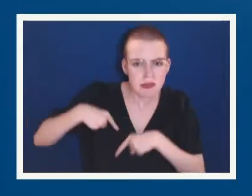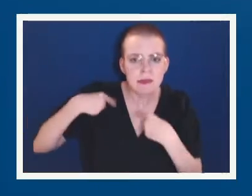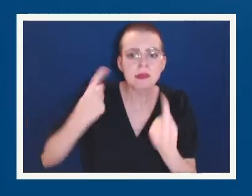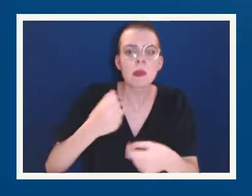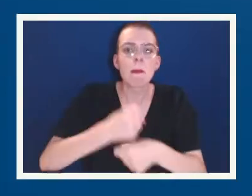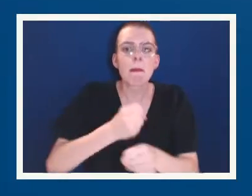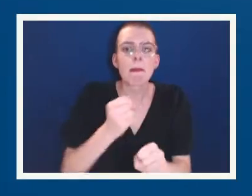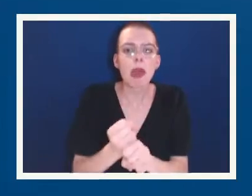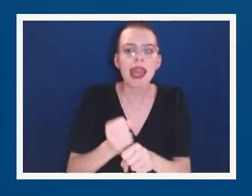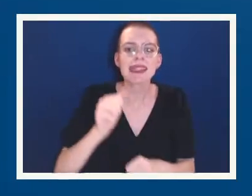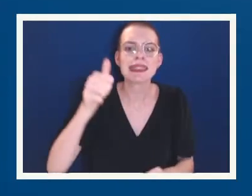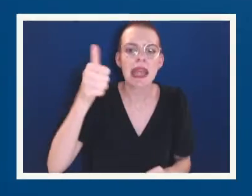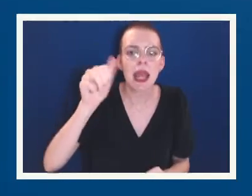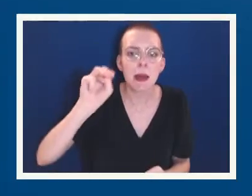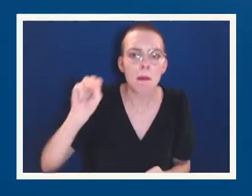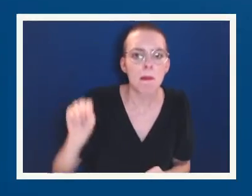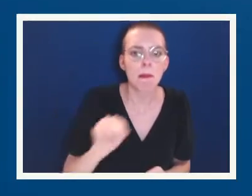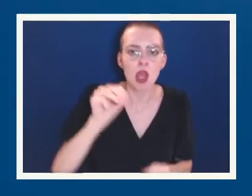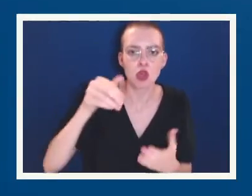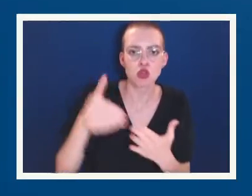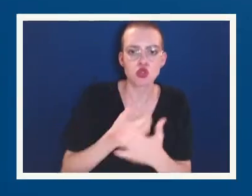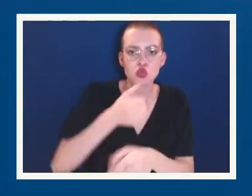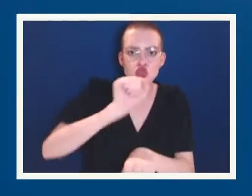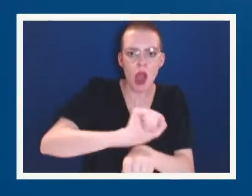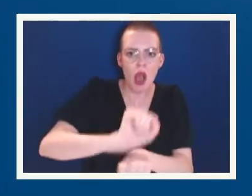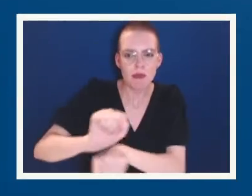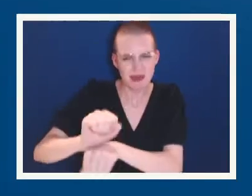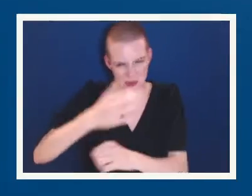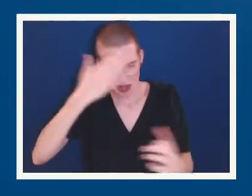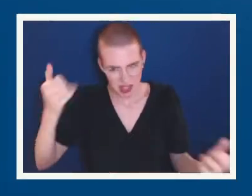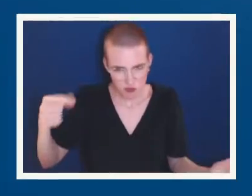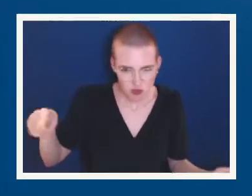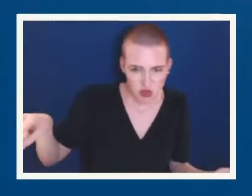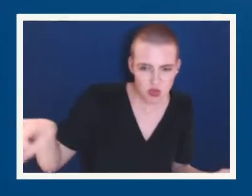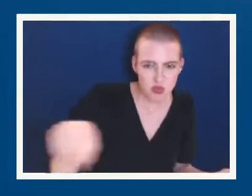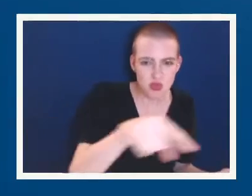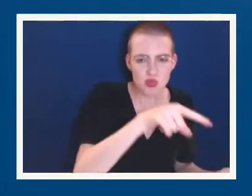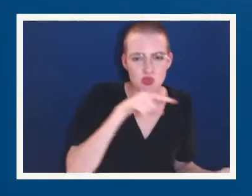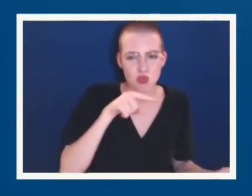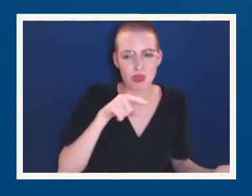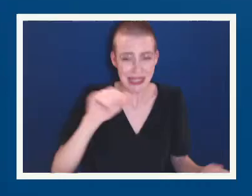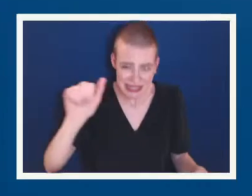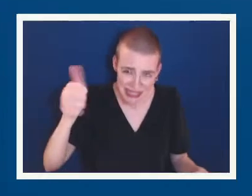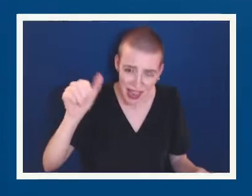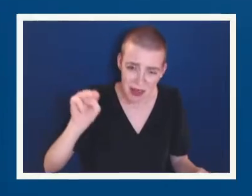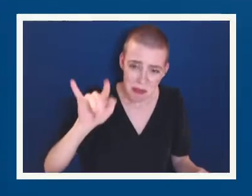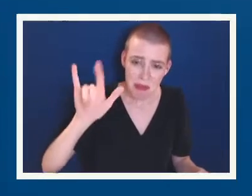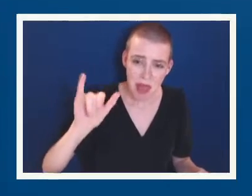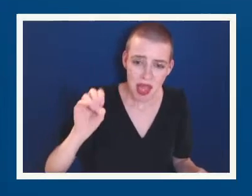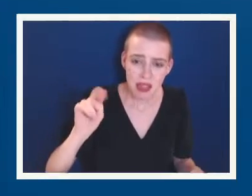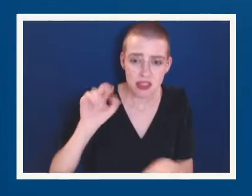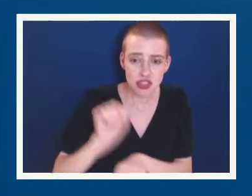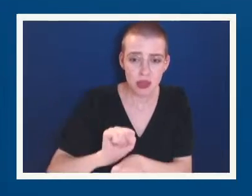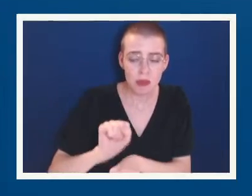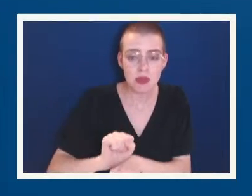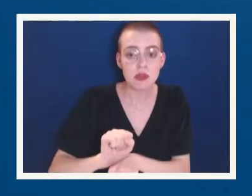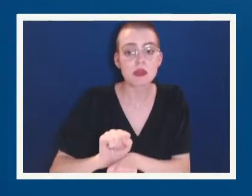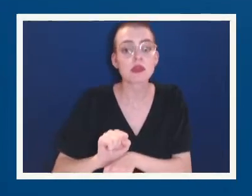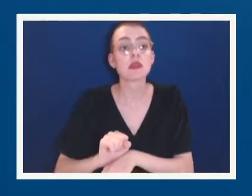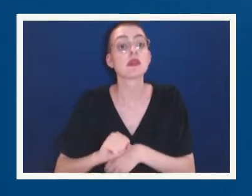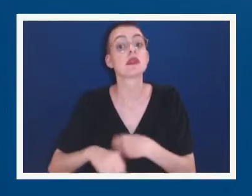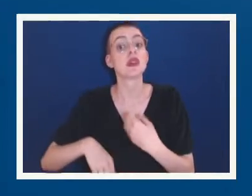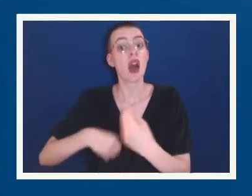million. Because of you all. 10 million. The unemployment rate